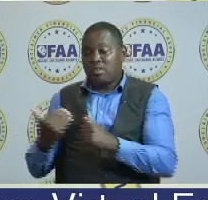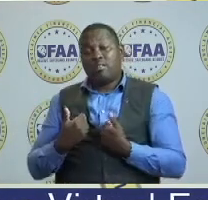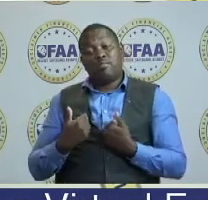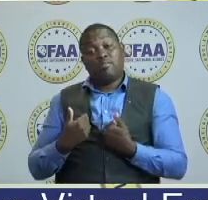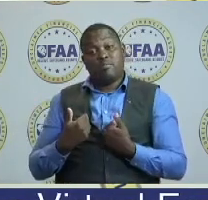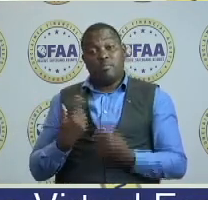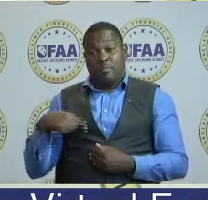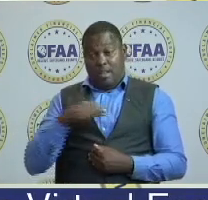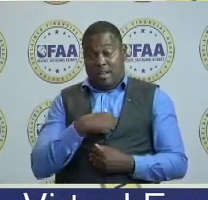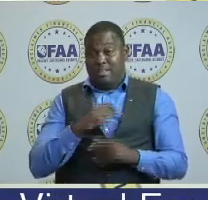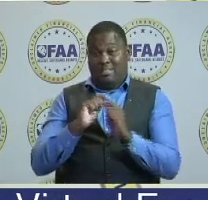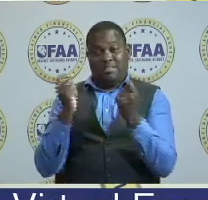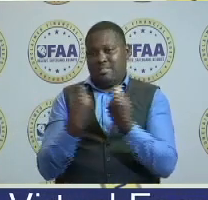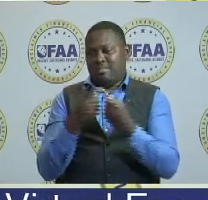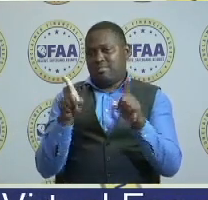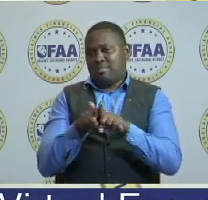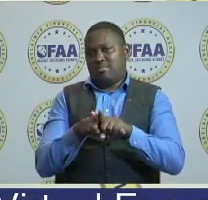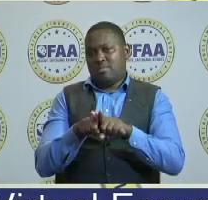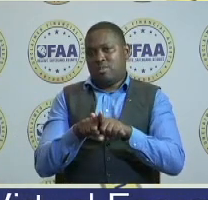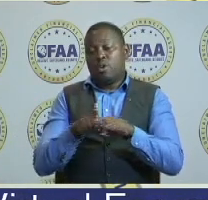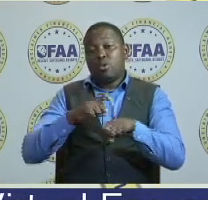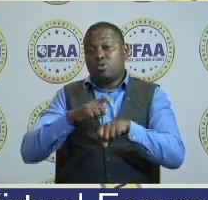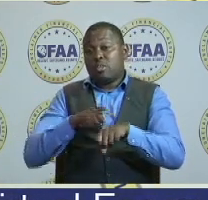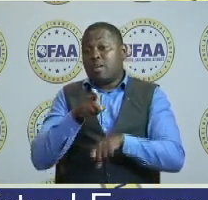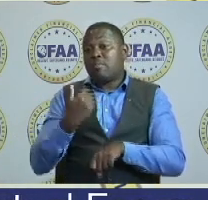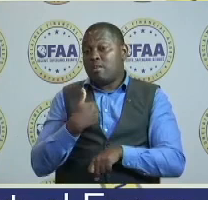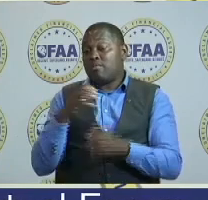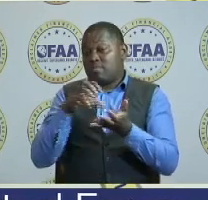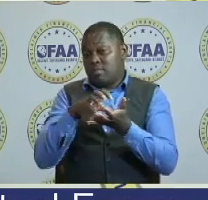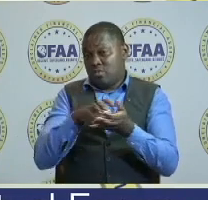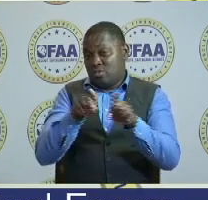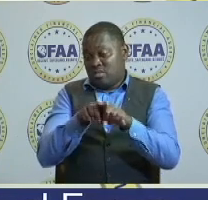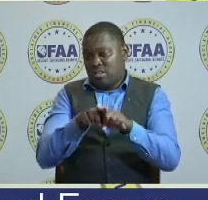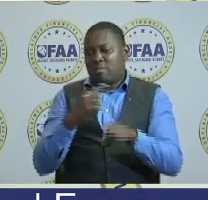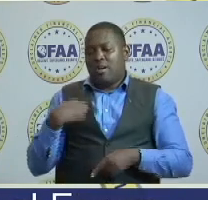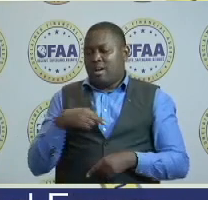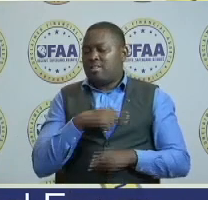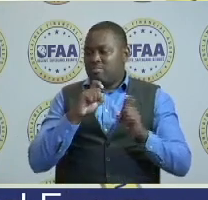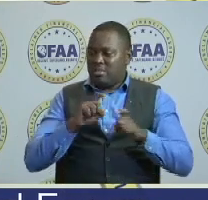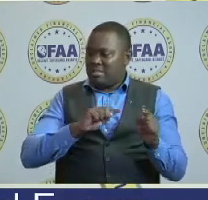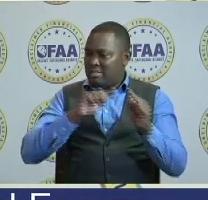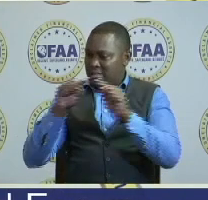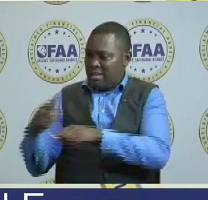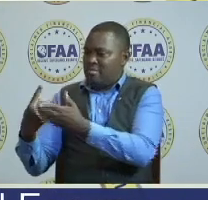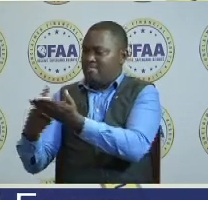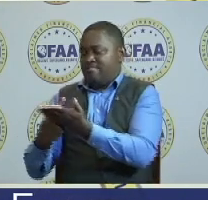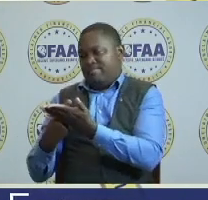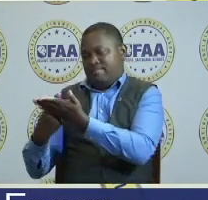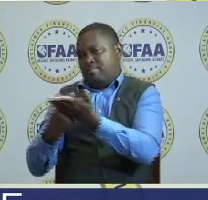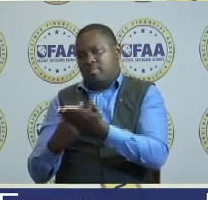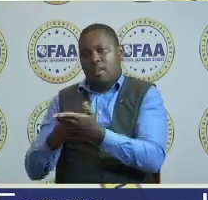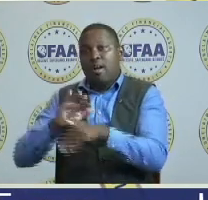Let's agree that. And so when you have a situation like that, we have to come to you and we have to have a conversation